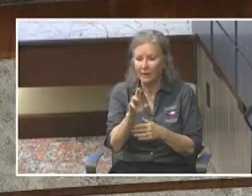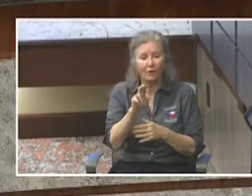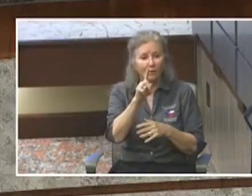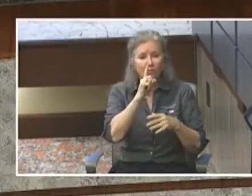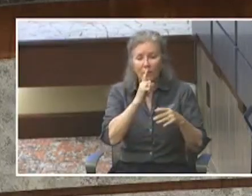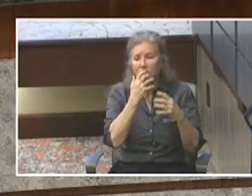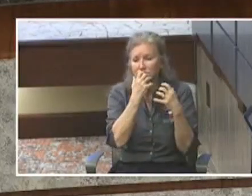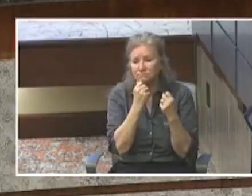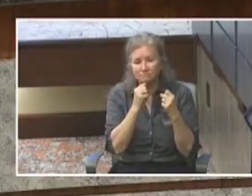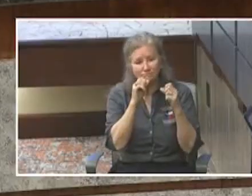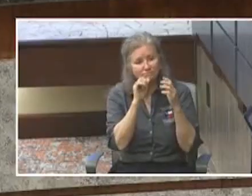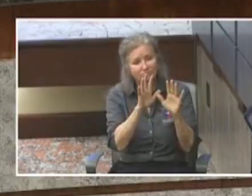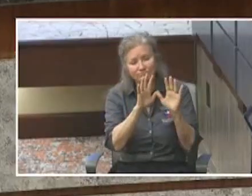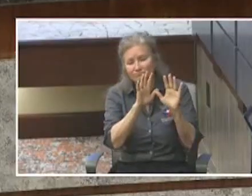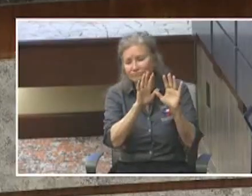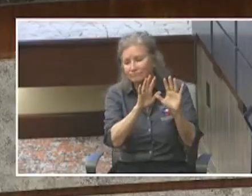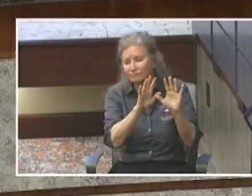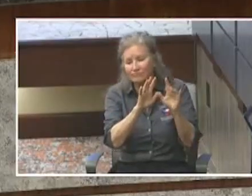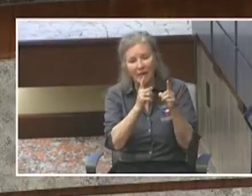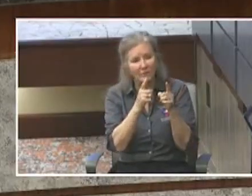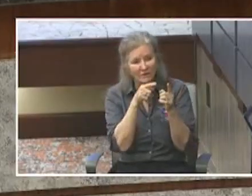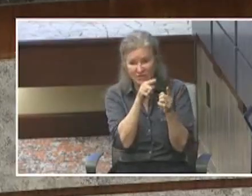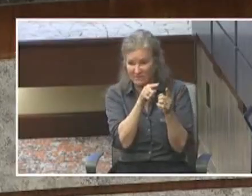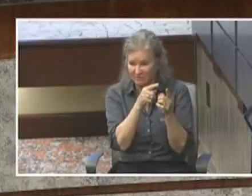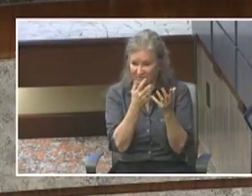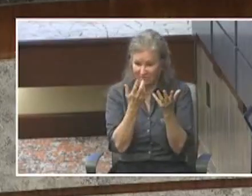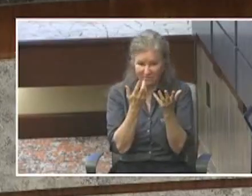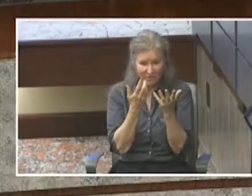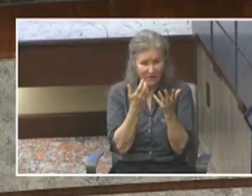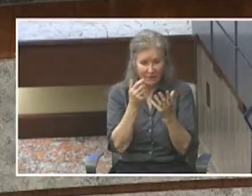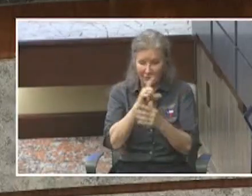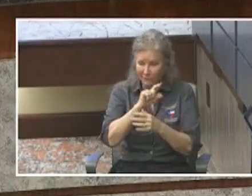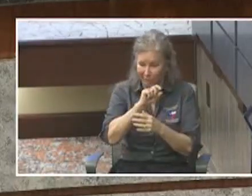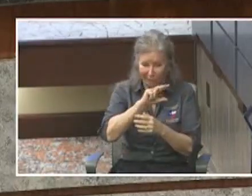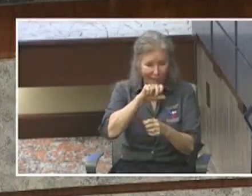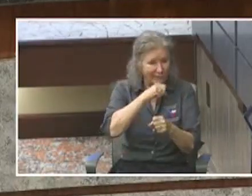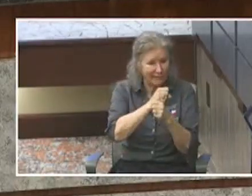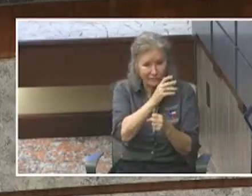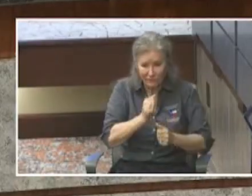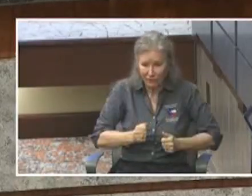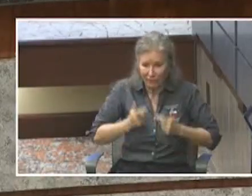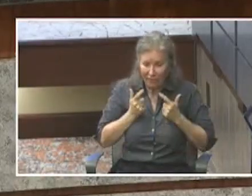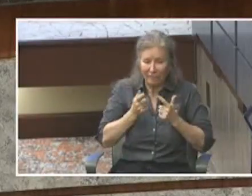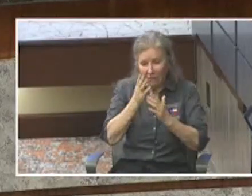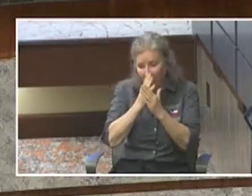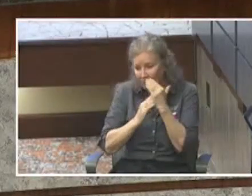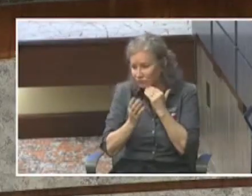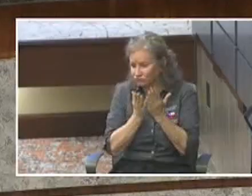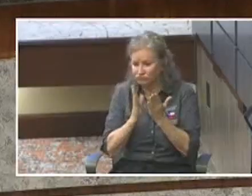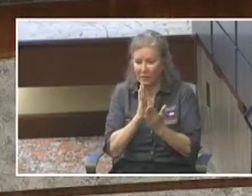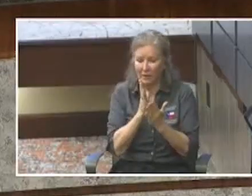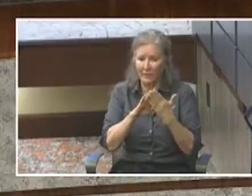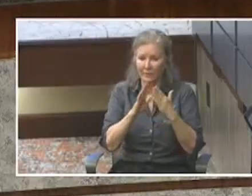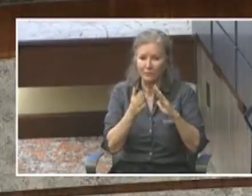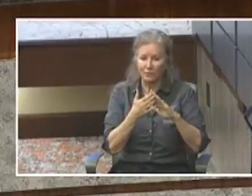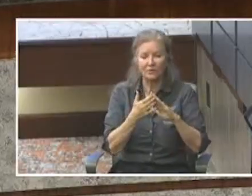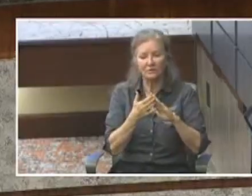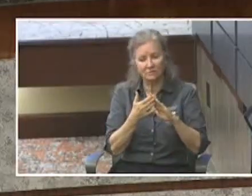who has dedicated decades of her life in humble service to our community. So just wanted to lay